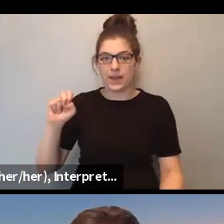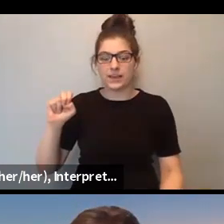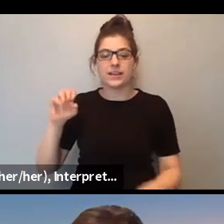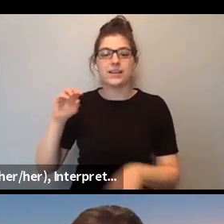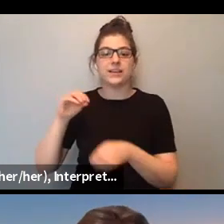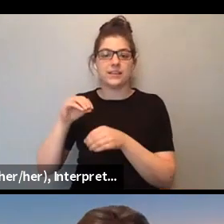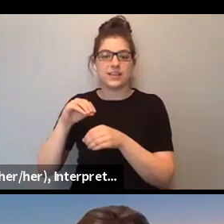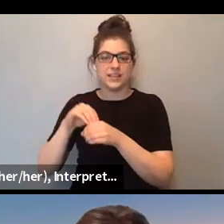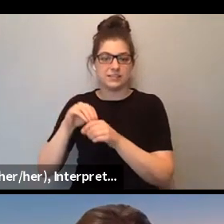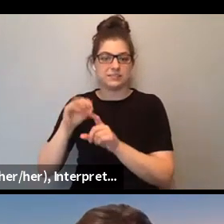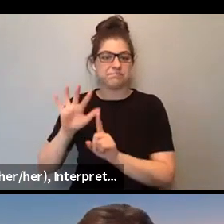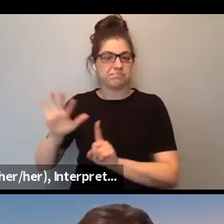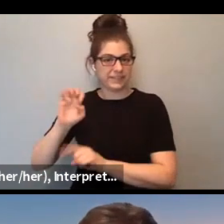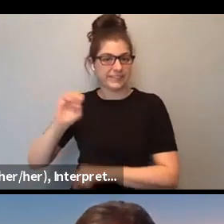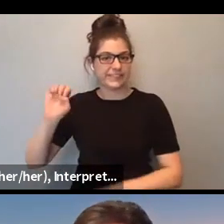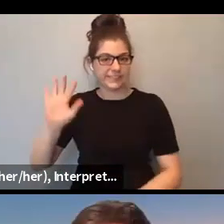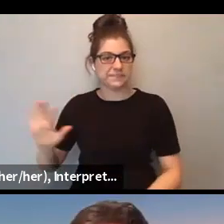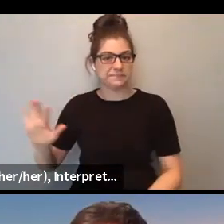multidisciplinary presenting.